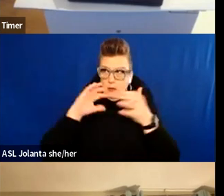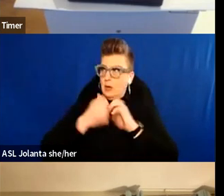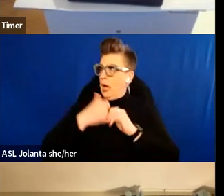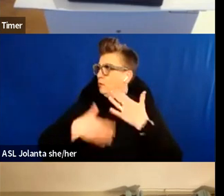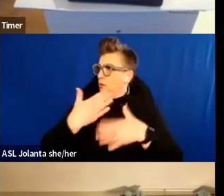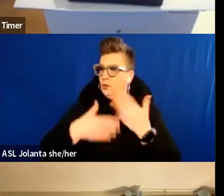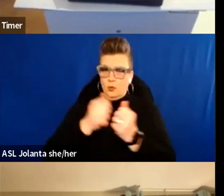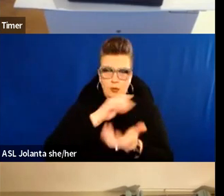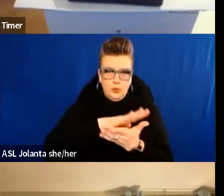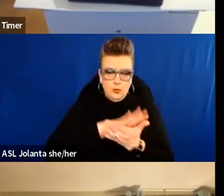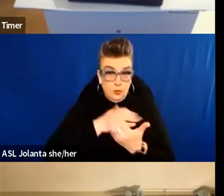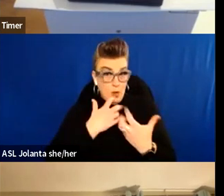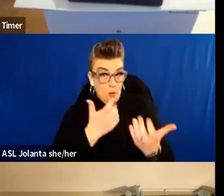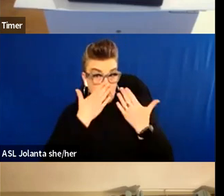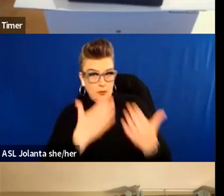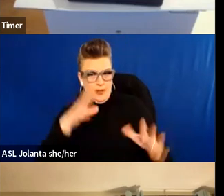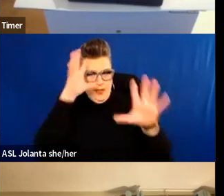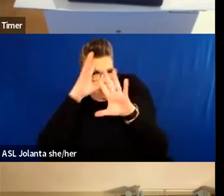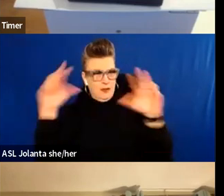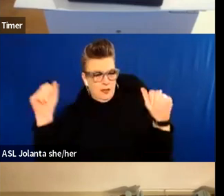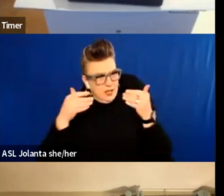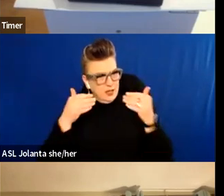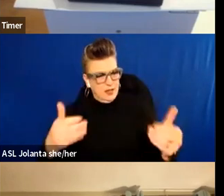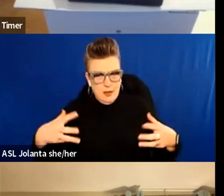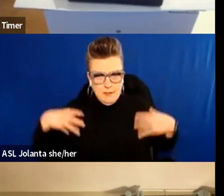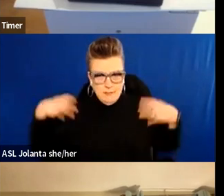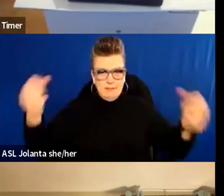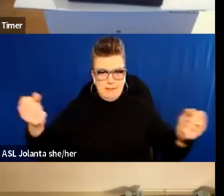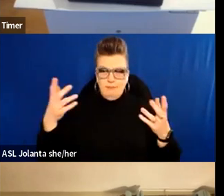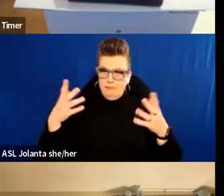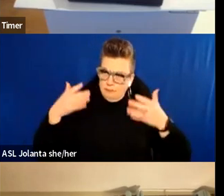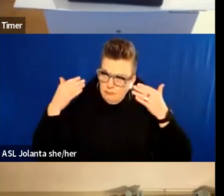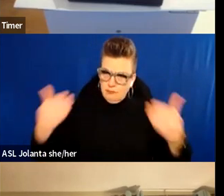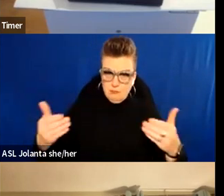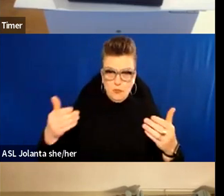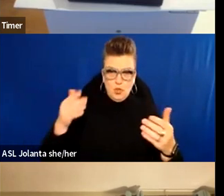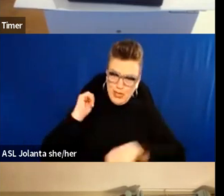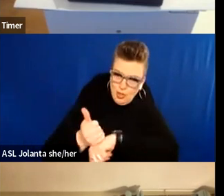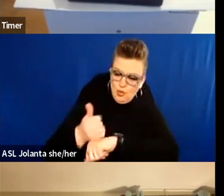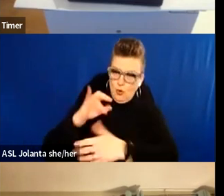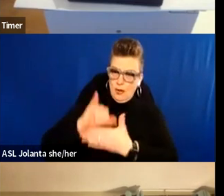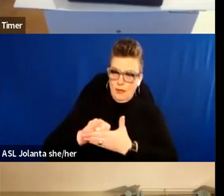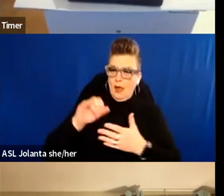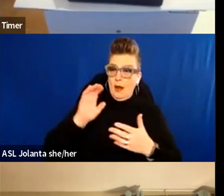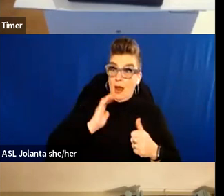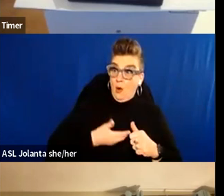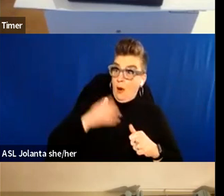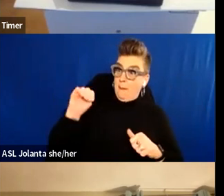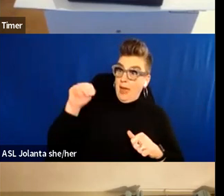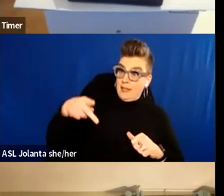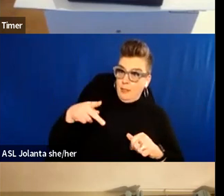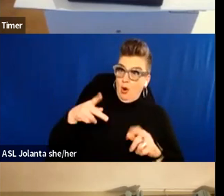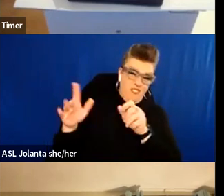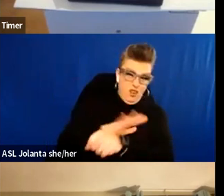thank dr castillos for taking this bold and brave move to ensure that madison park our city's only full career and